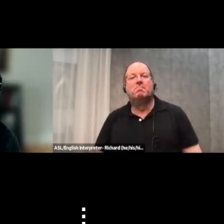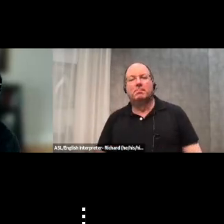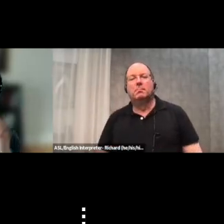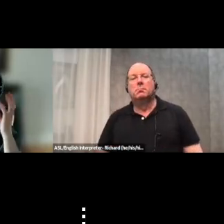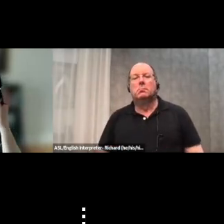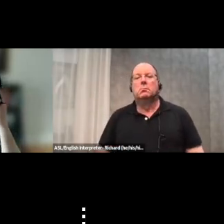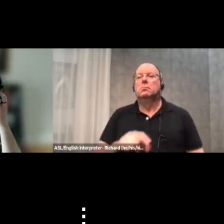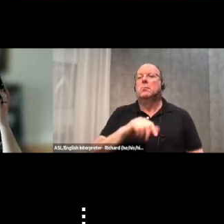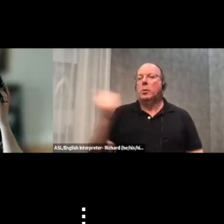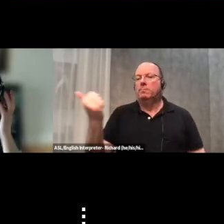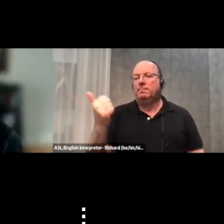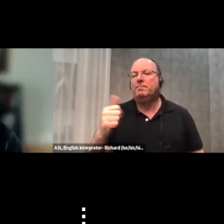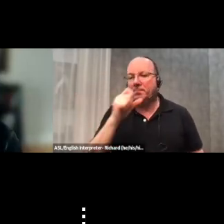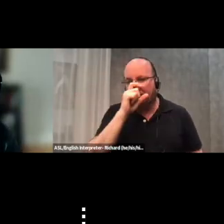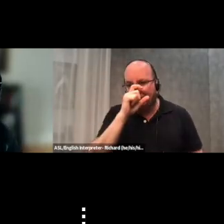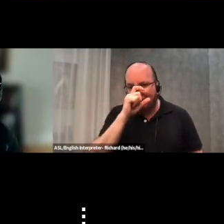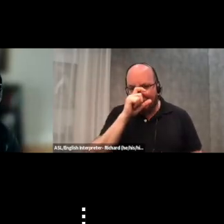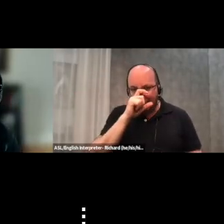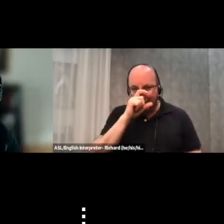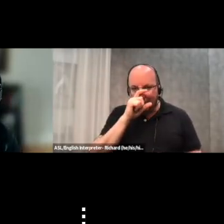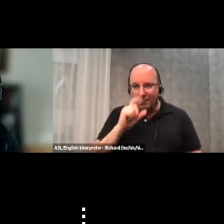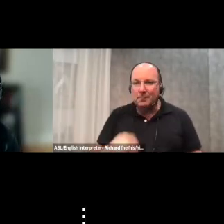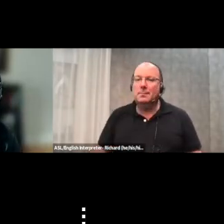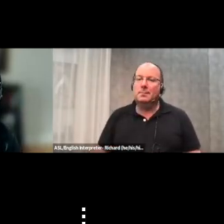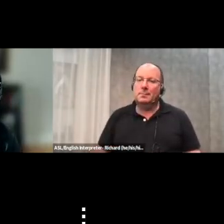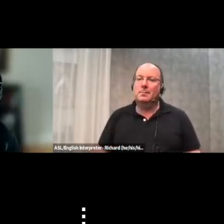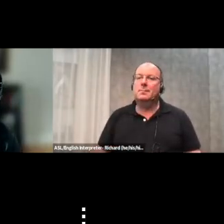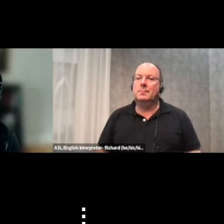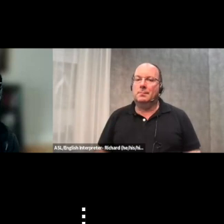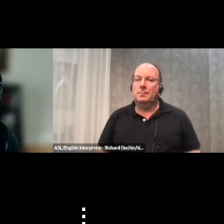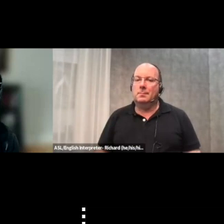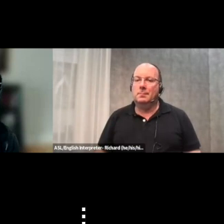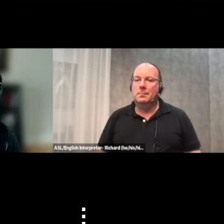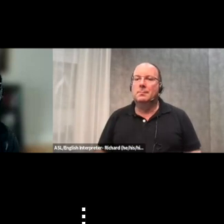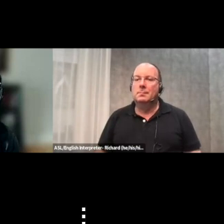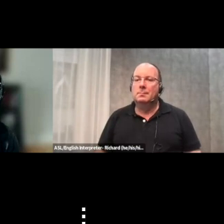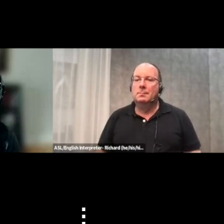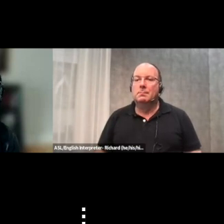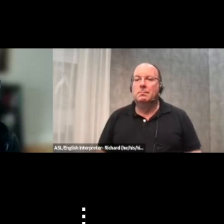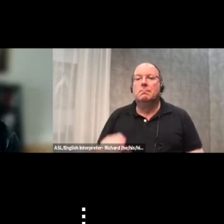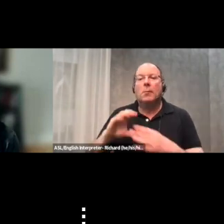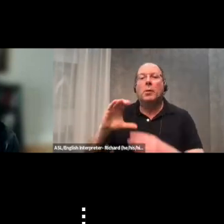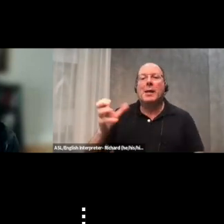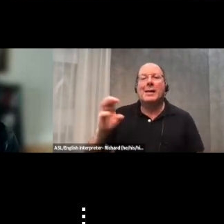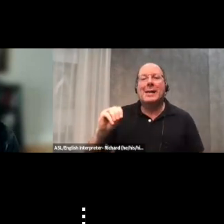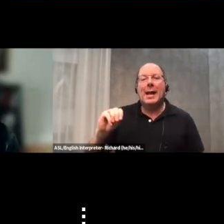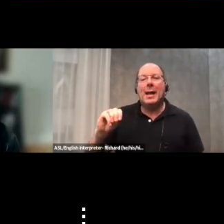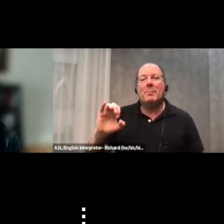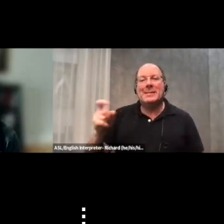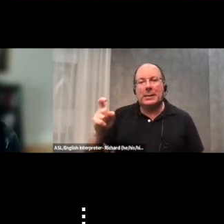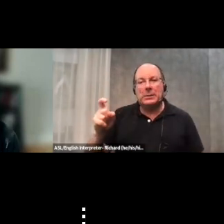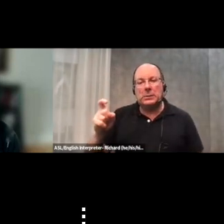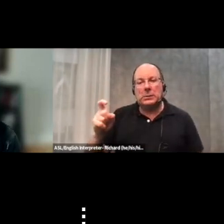One thing I do want to mention is, especially if people are having engaging in chem sex, the come down can be really